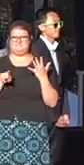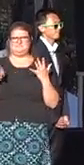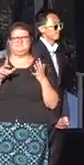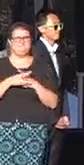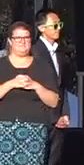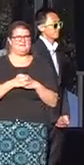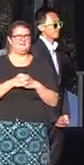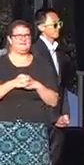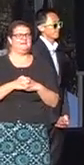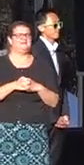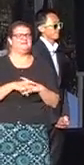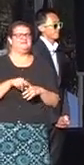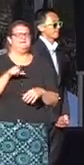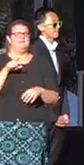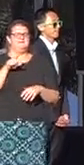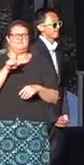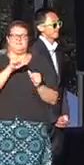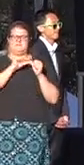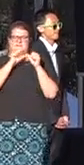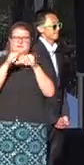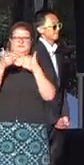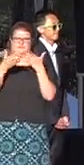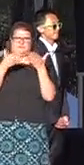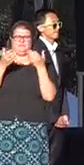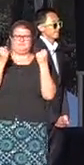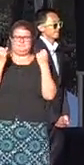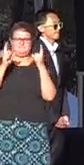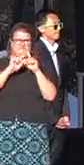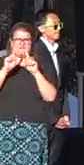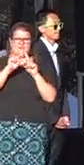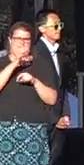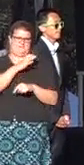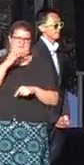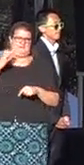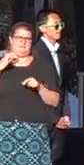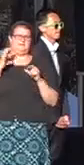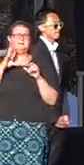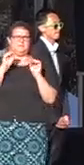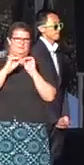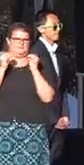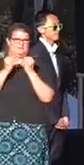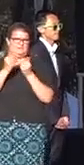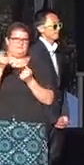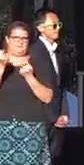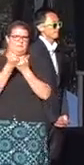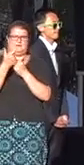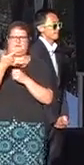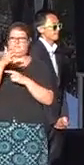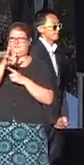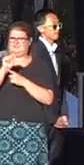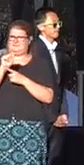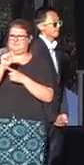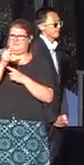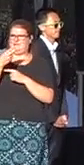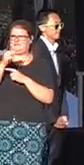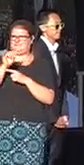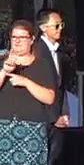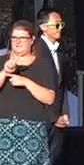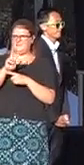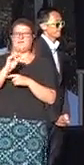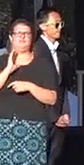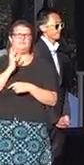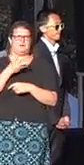Tijuana. She continues to serve on numerous committees and organizations that support the LGBT, HIV,